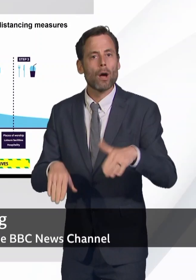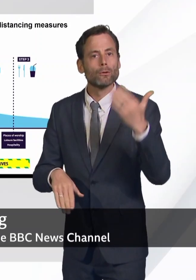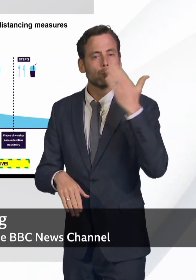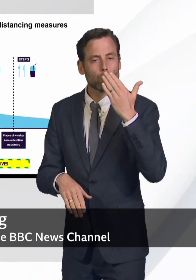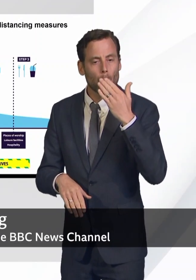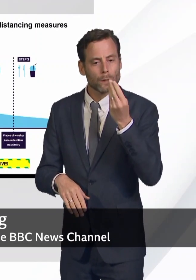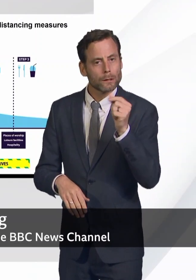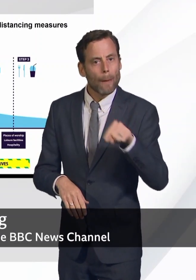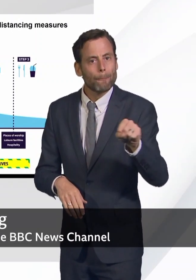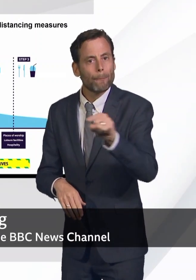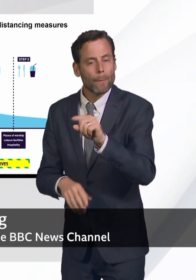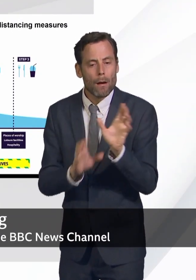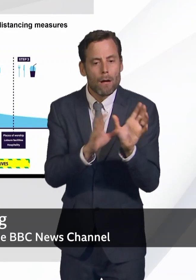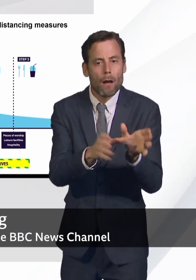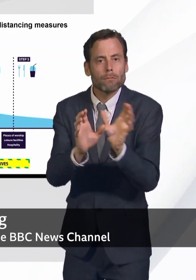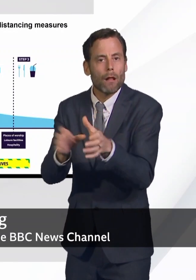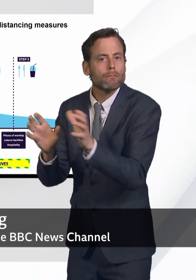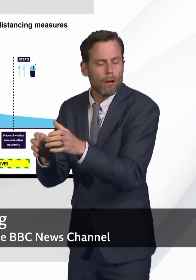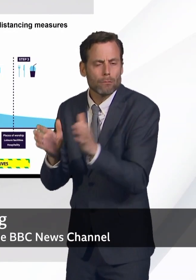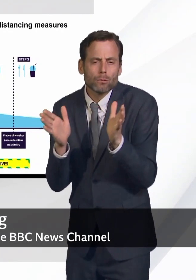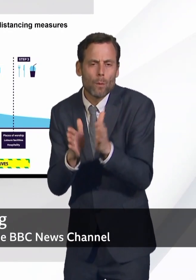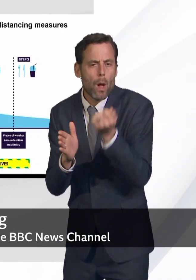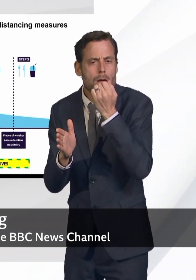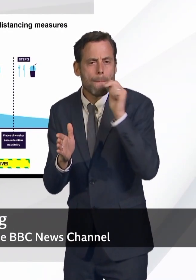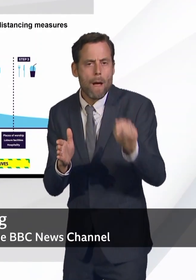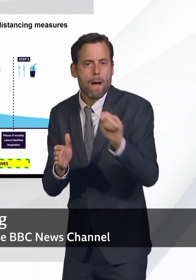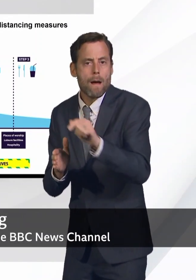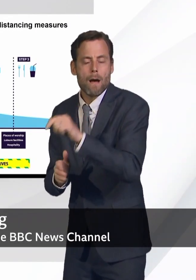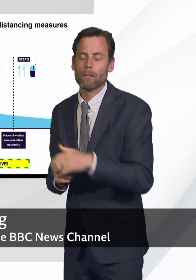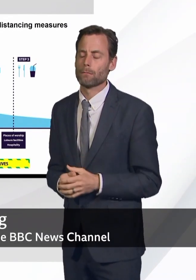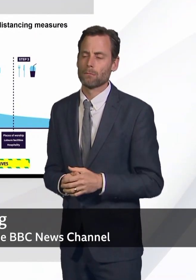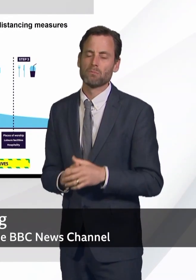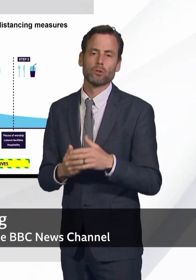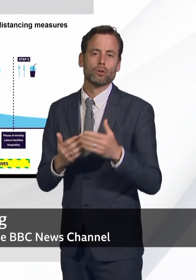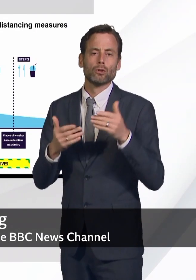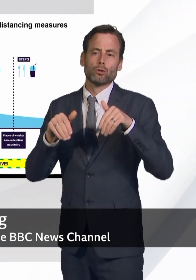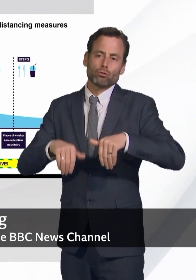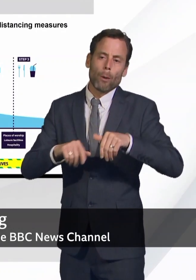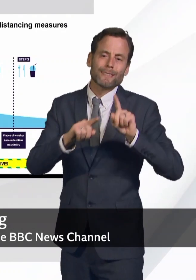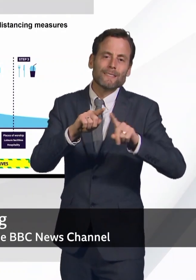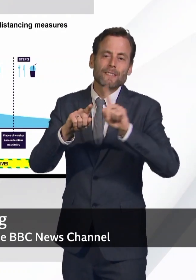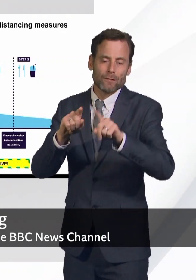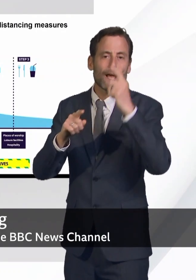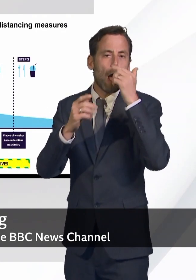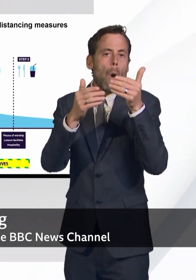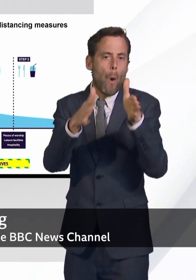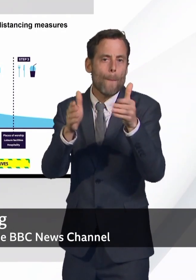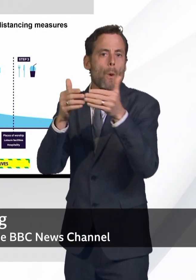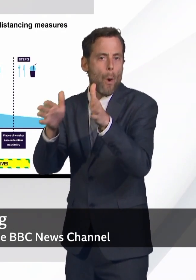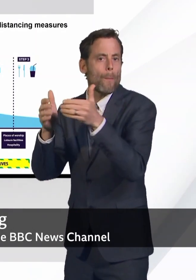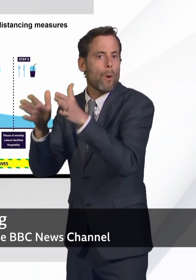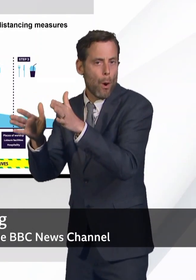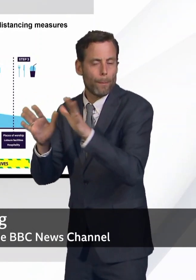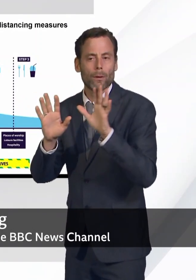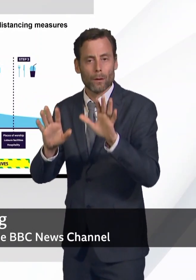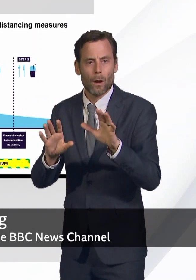pupils in smaller classes. Non-essential retail to start to reopen when and where it's safe to